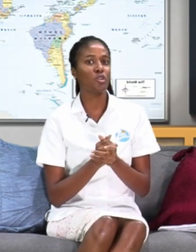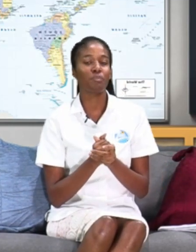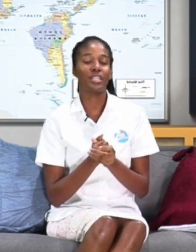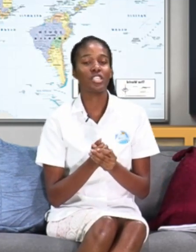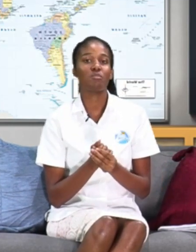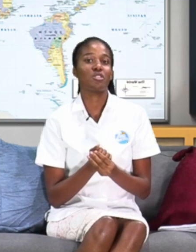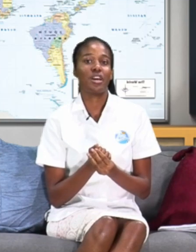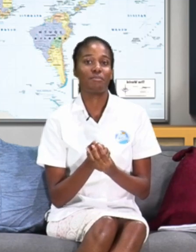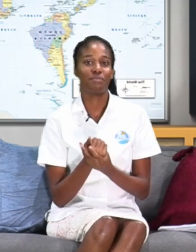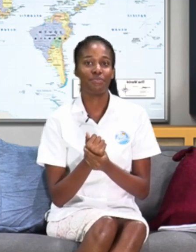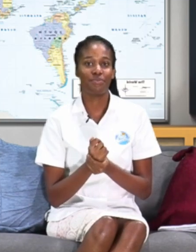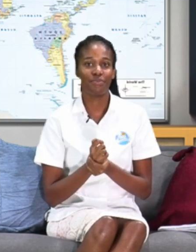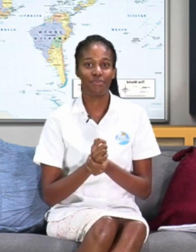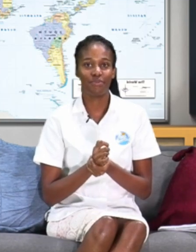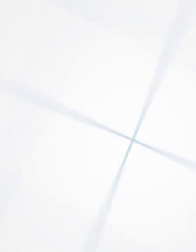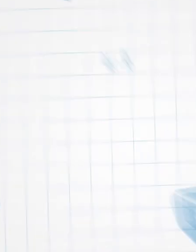will be taught by Teacher Muta.